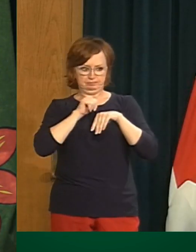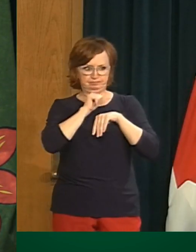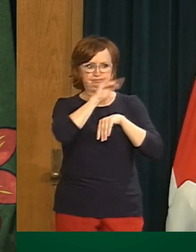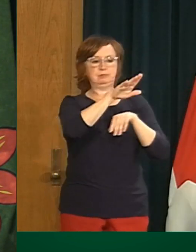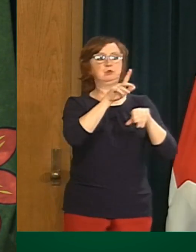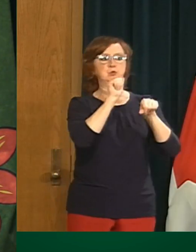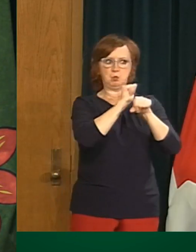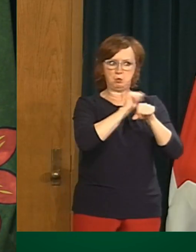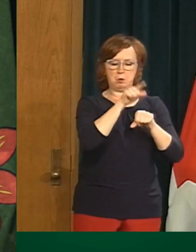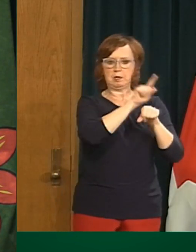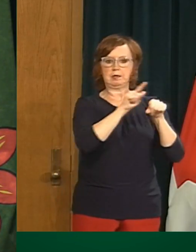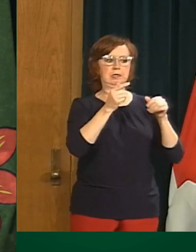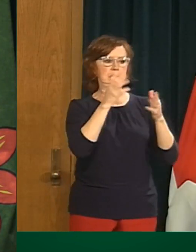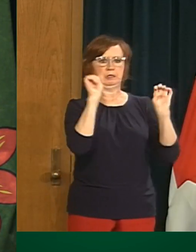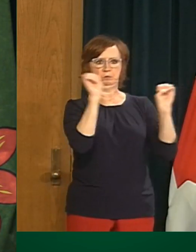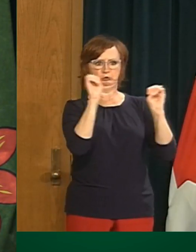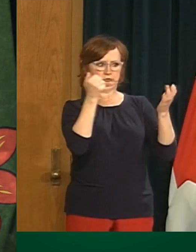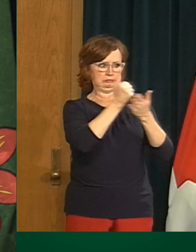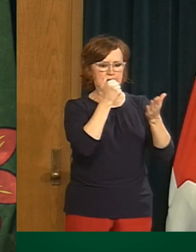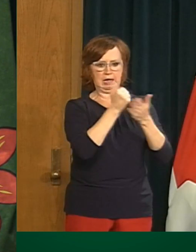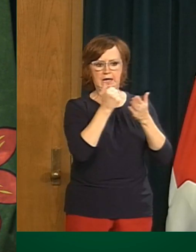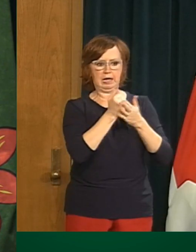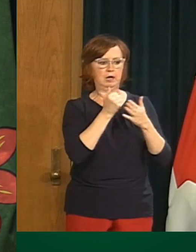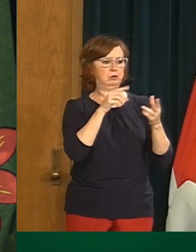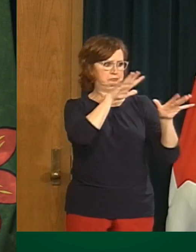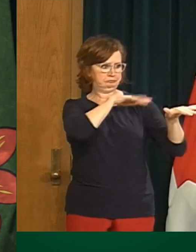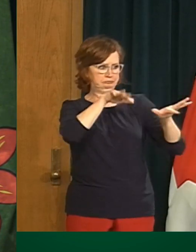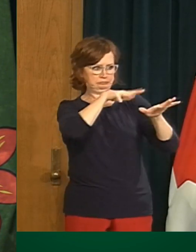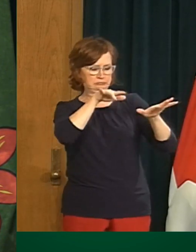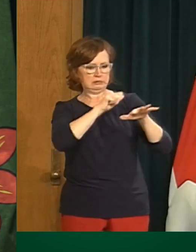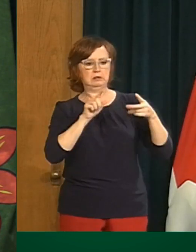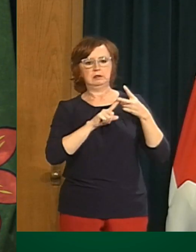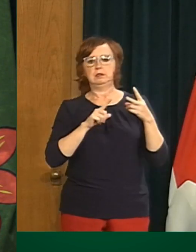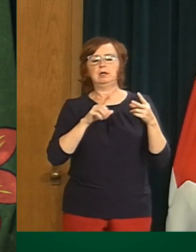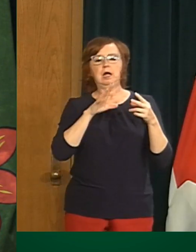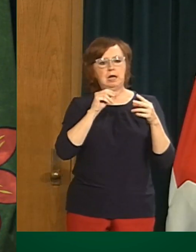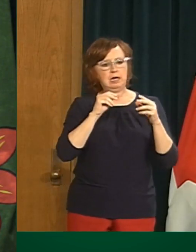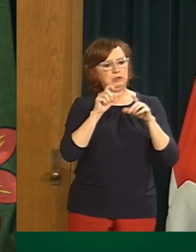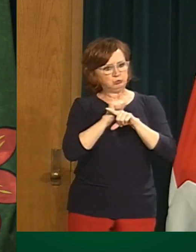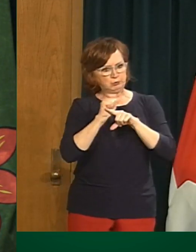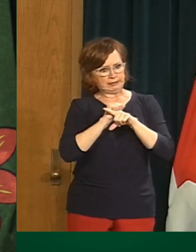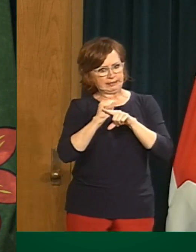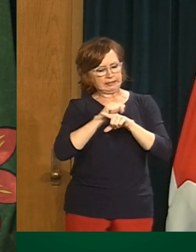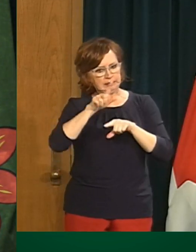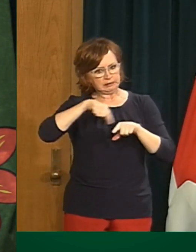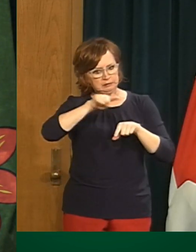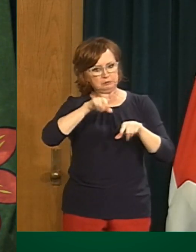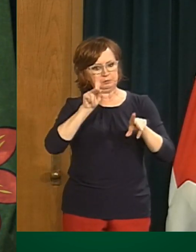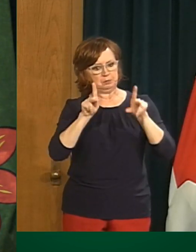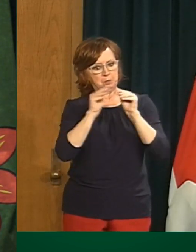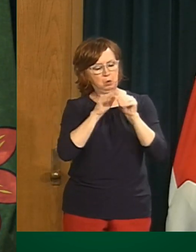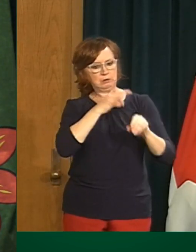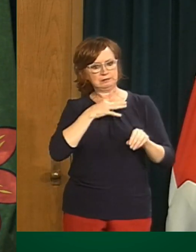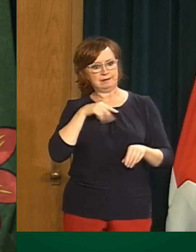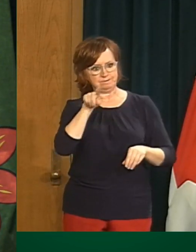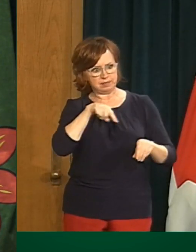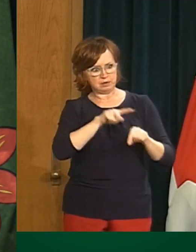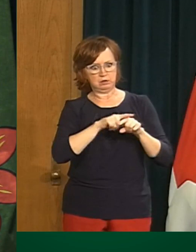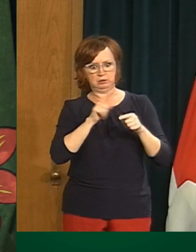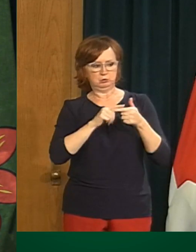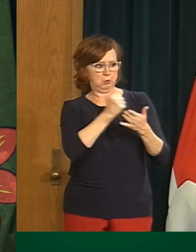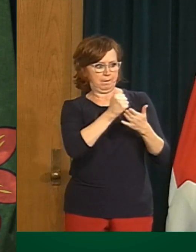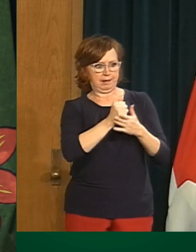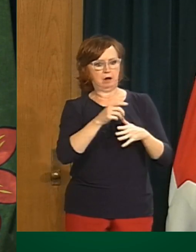providing assistance with emergency planning, including training local emergency officers. That is what has been done